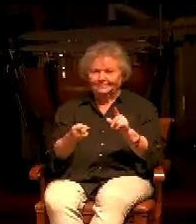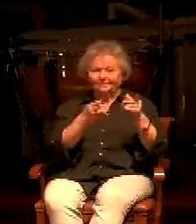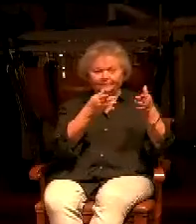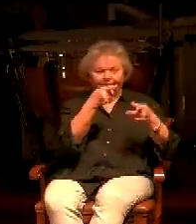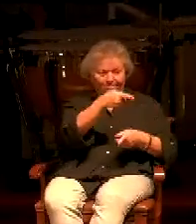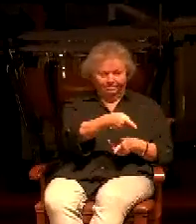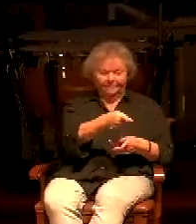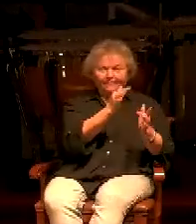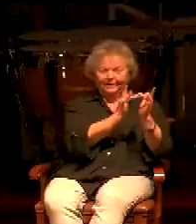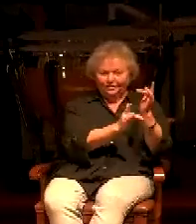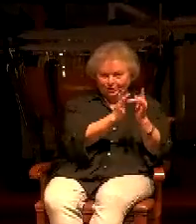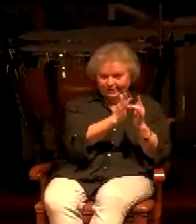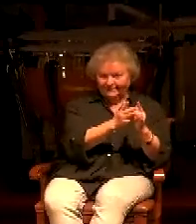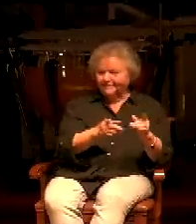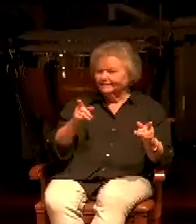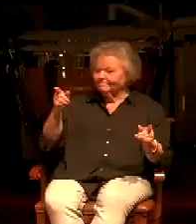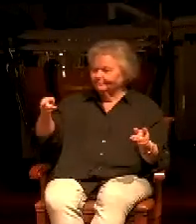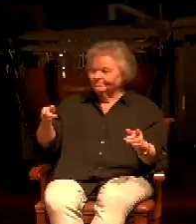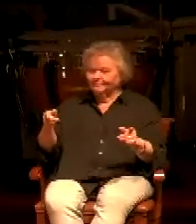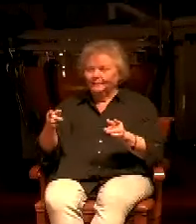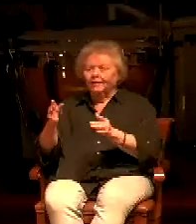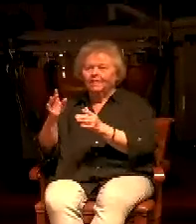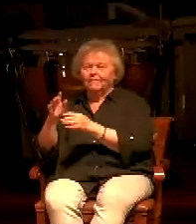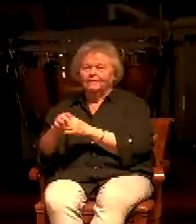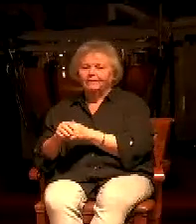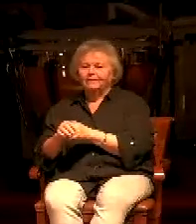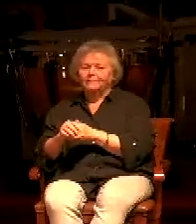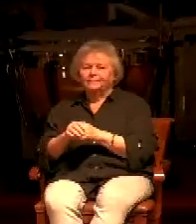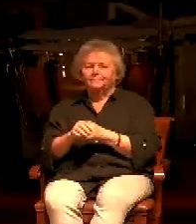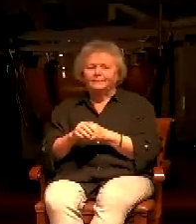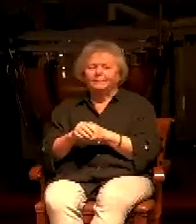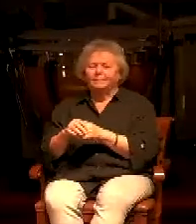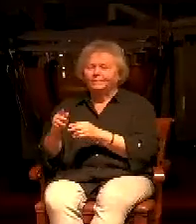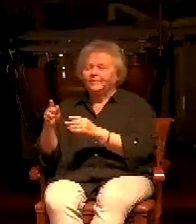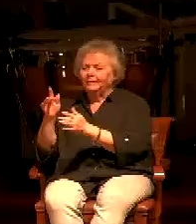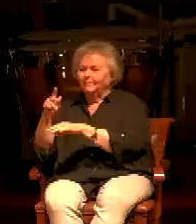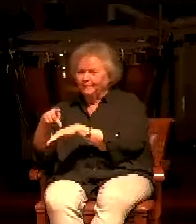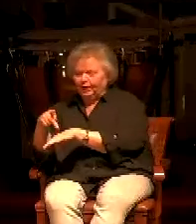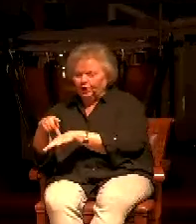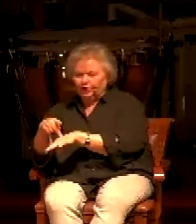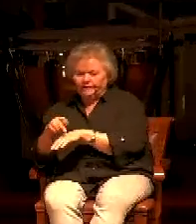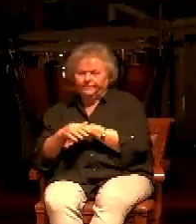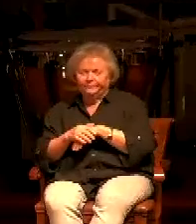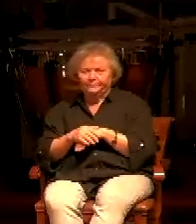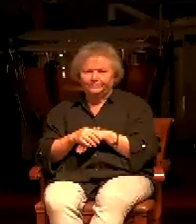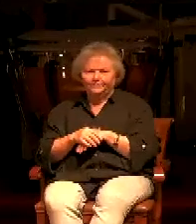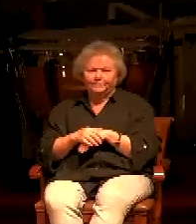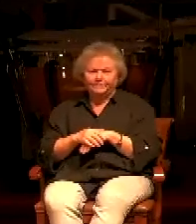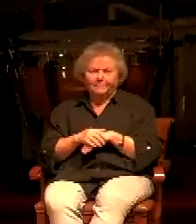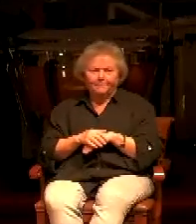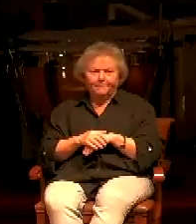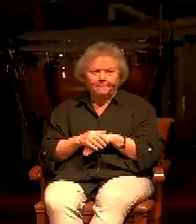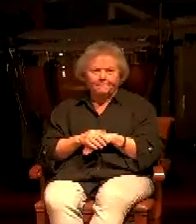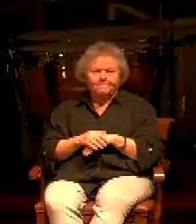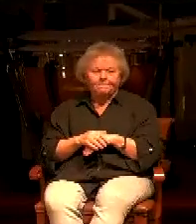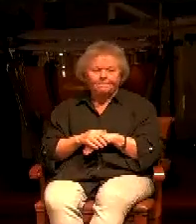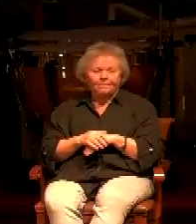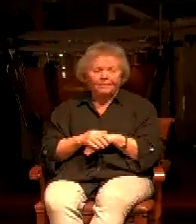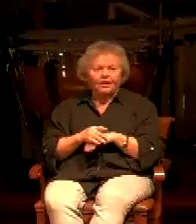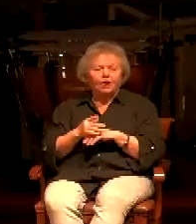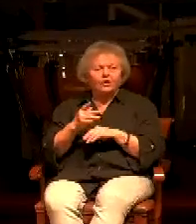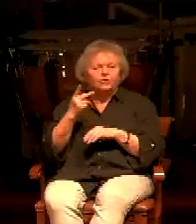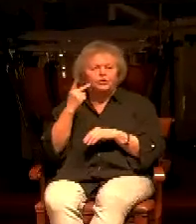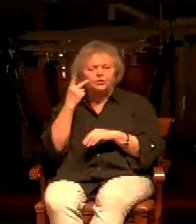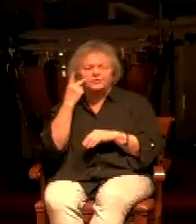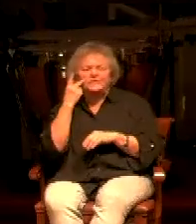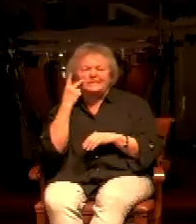cut away to a different story on another side, and eventually the stories intersect. They come together. You will see this in some famous movies,